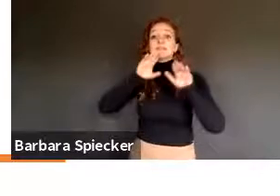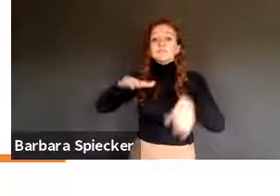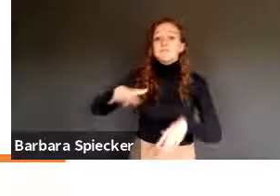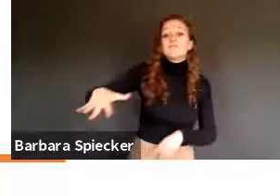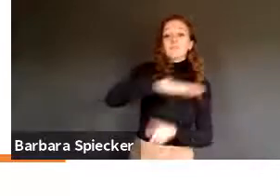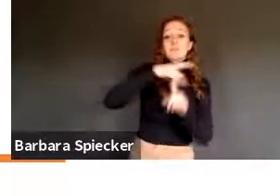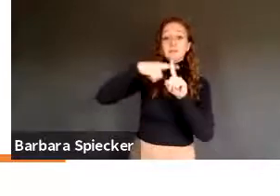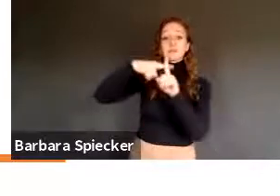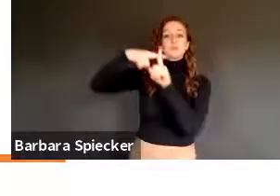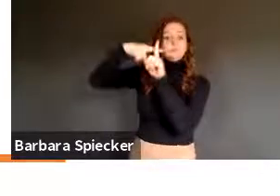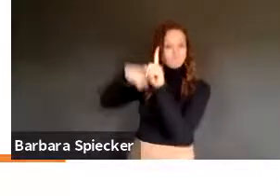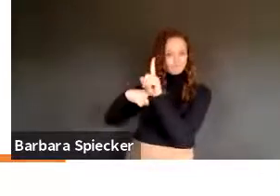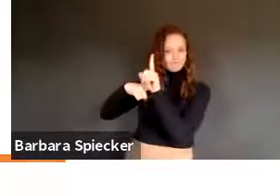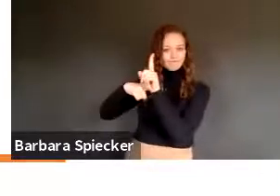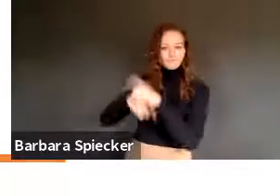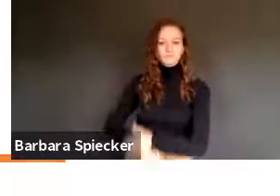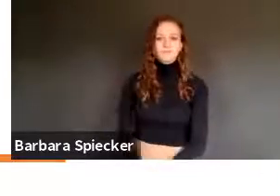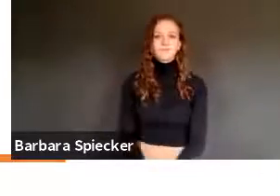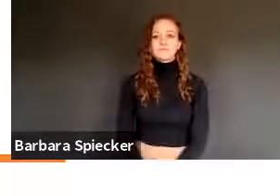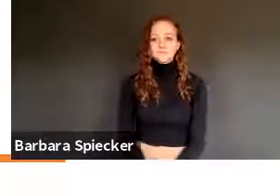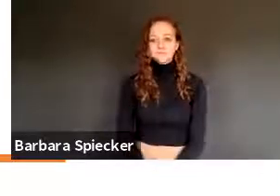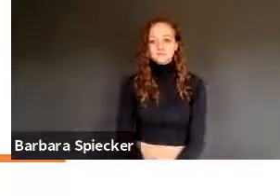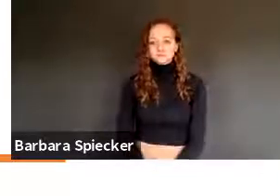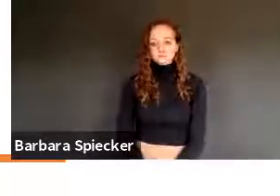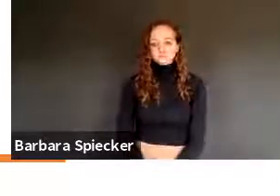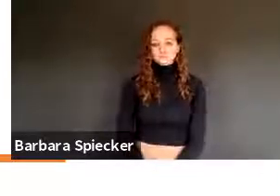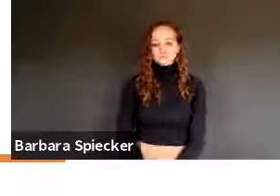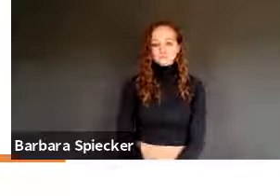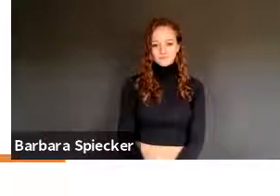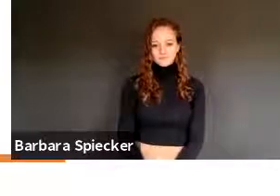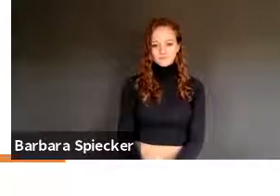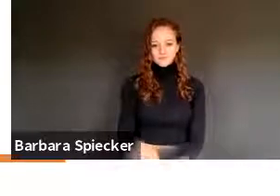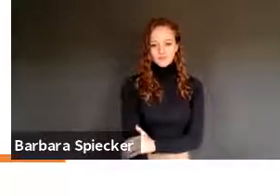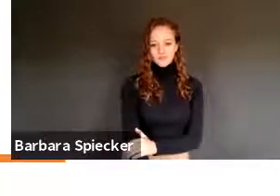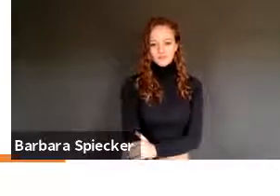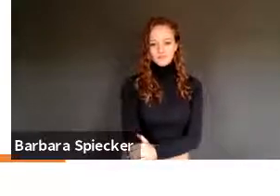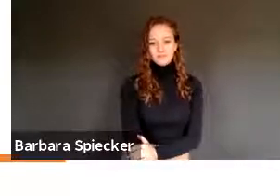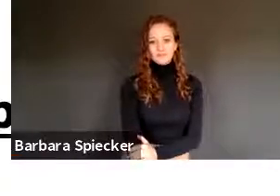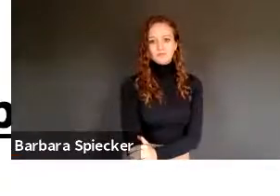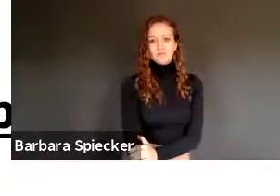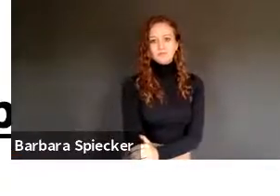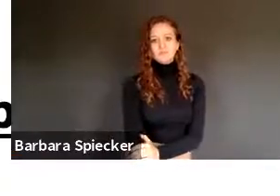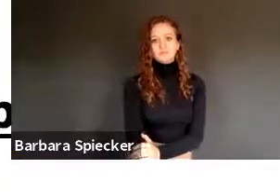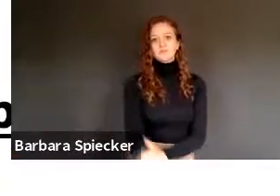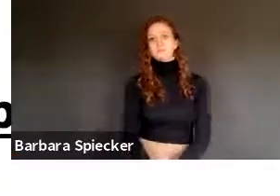Nina phase, represented on the bottom part of the graph, representing the times when sea surface temperatures go below average.